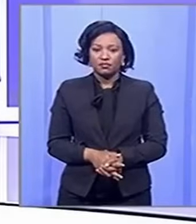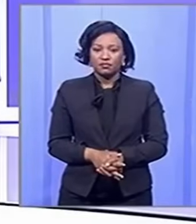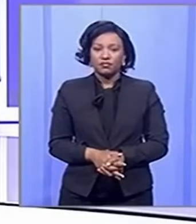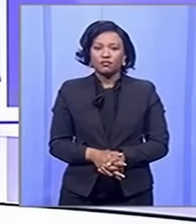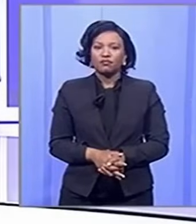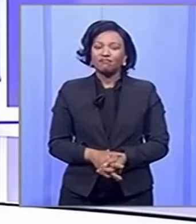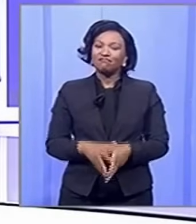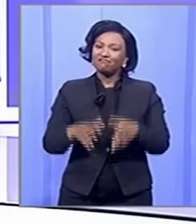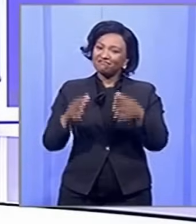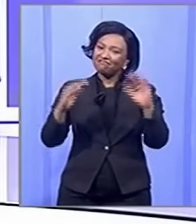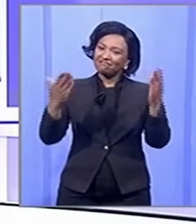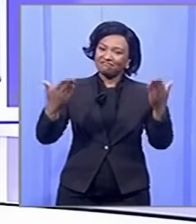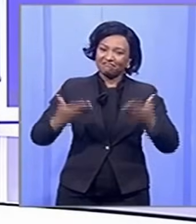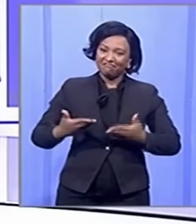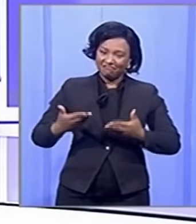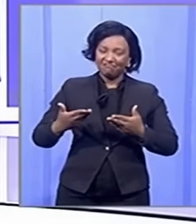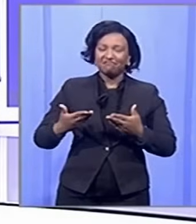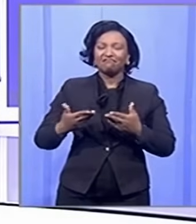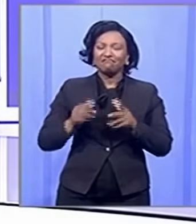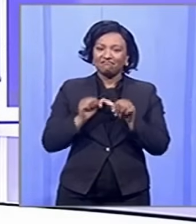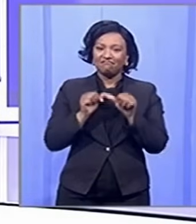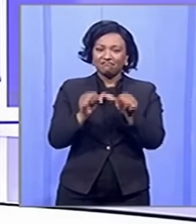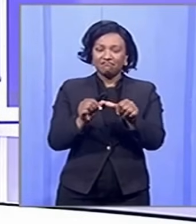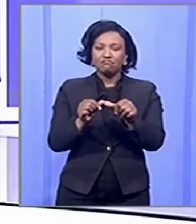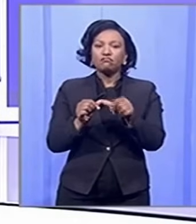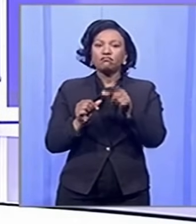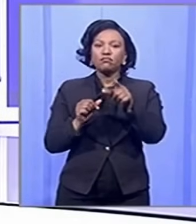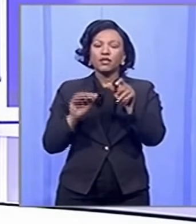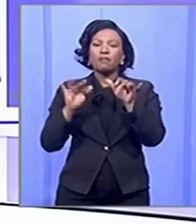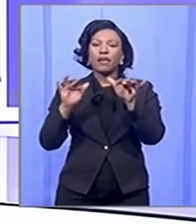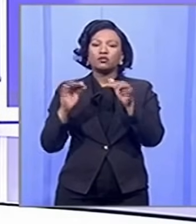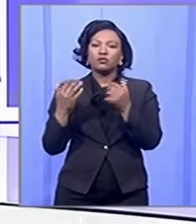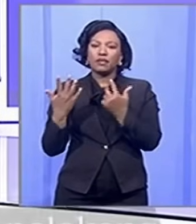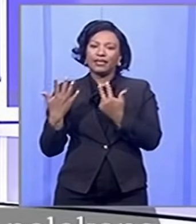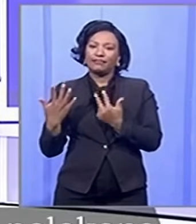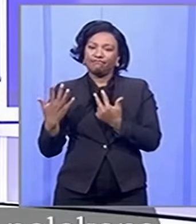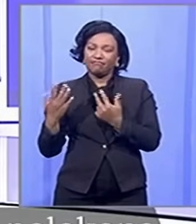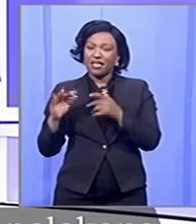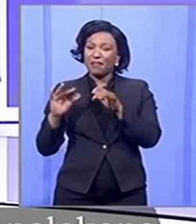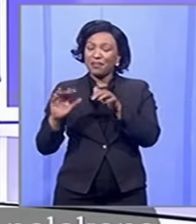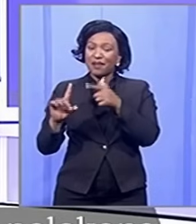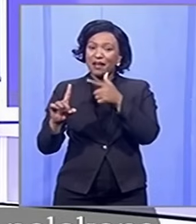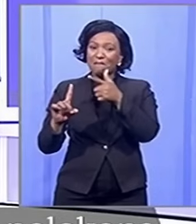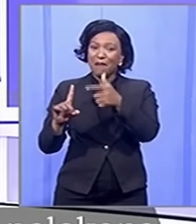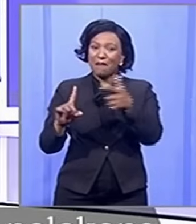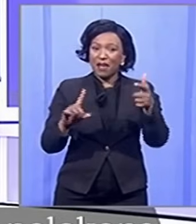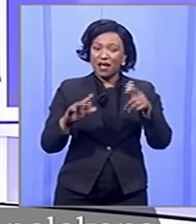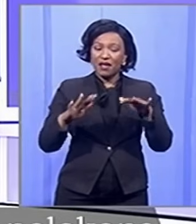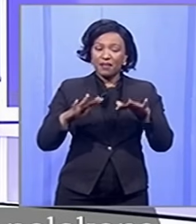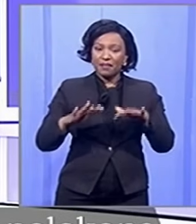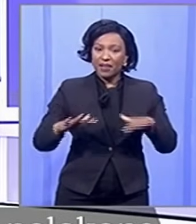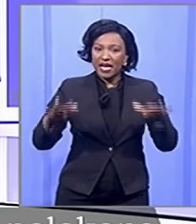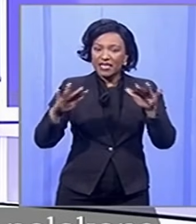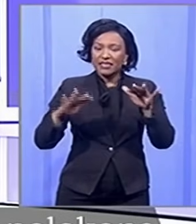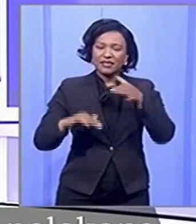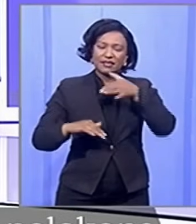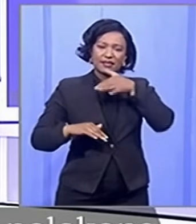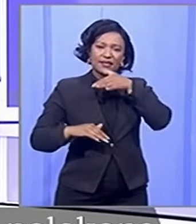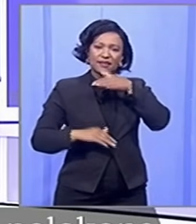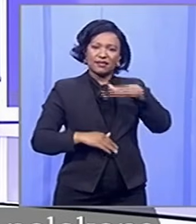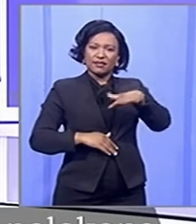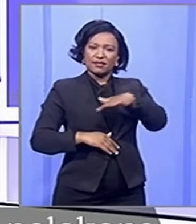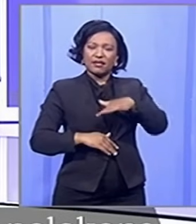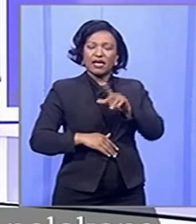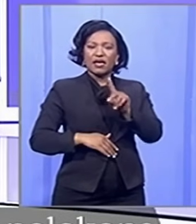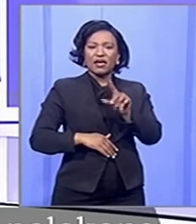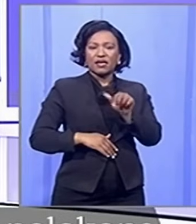Le sa amogetswe batho ba seswai ba thuntšhitšwe le go bolawa ka lefelong la go nwela jwala ka Kanana ka ntle